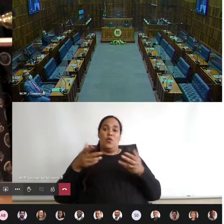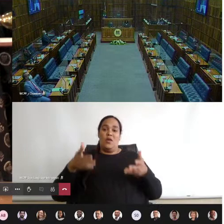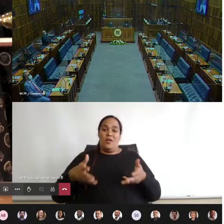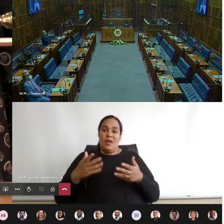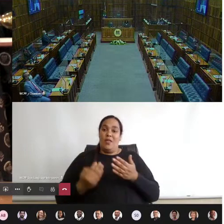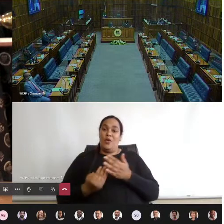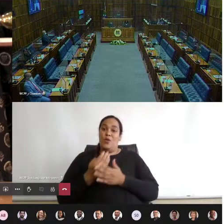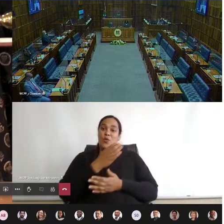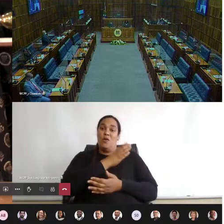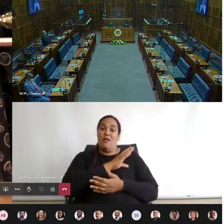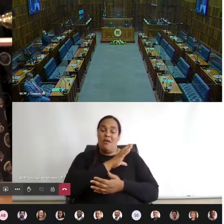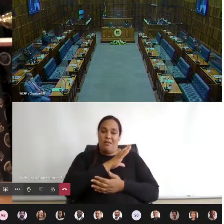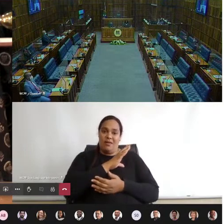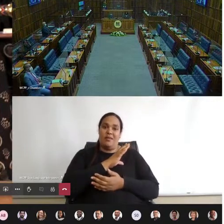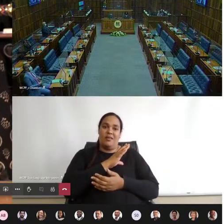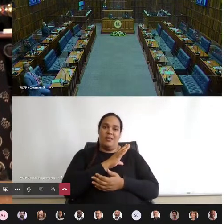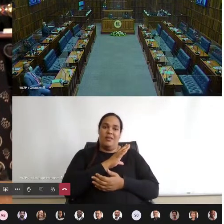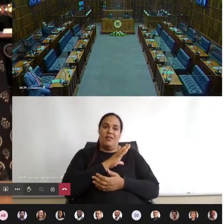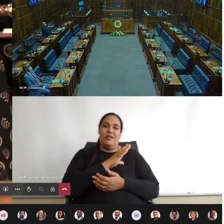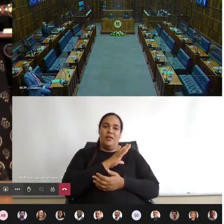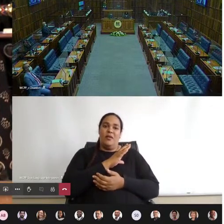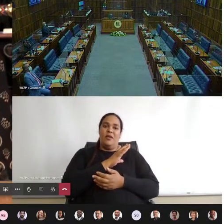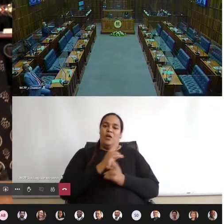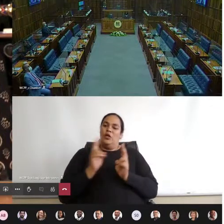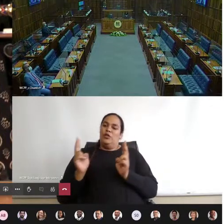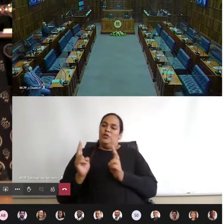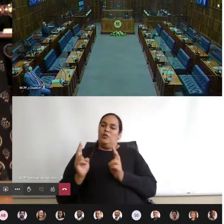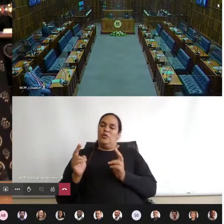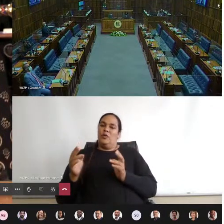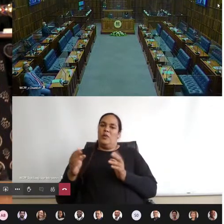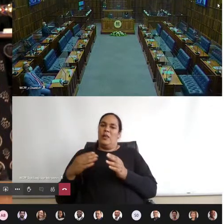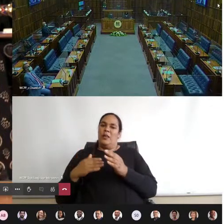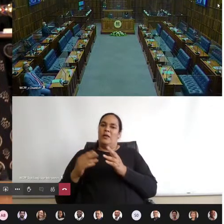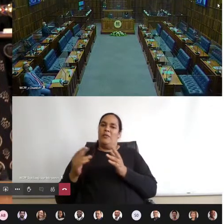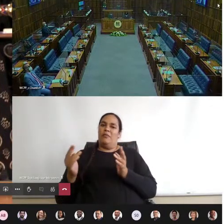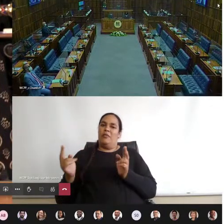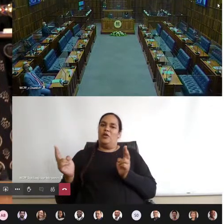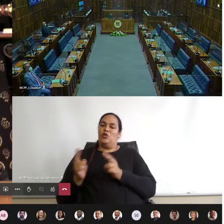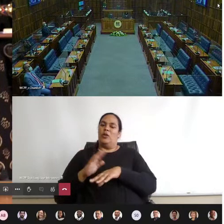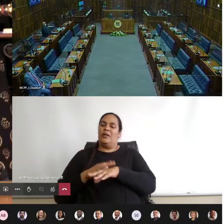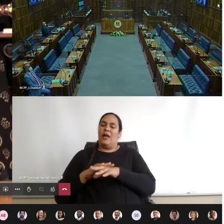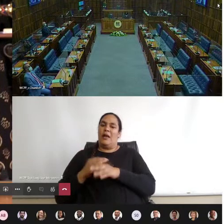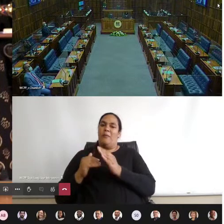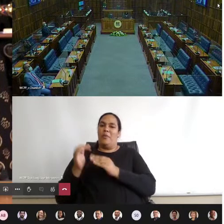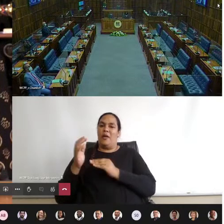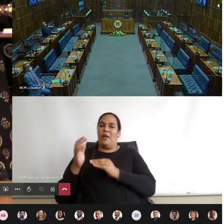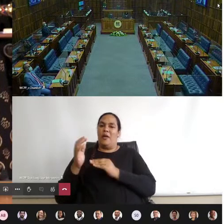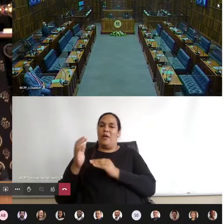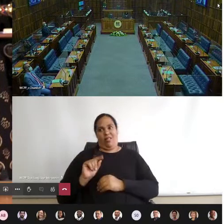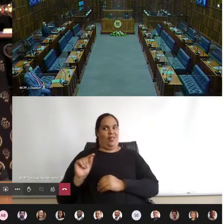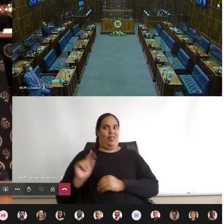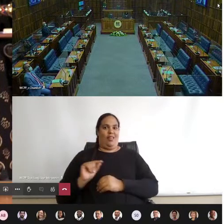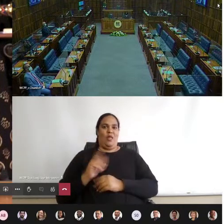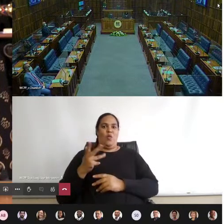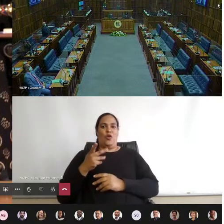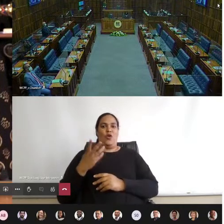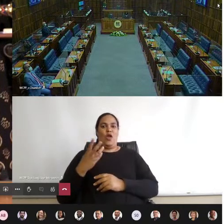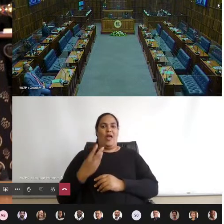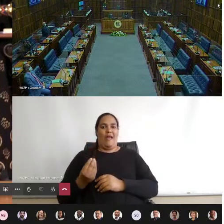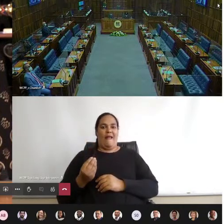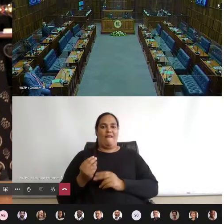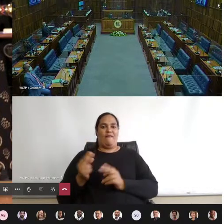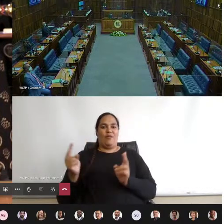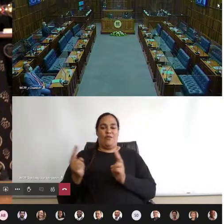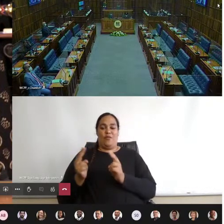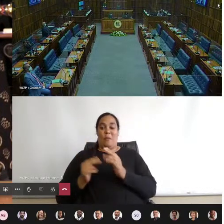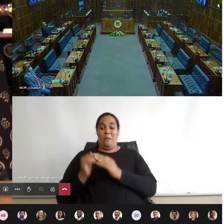clinic, a temporary facility could not have ever been better than the one that I saw yesterday, where you have got a temporary